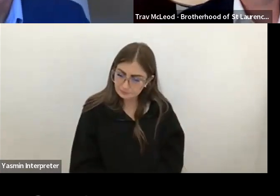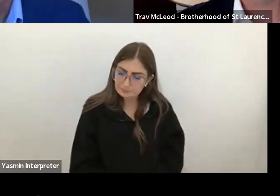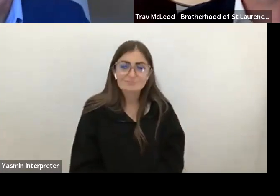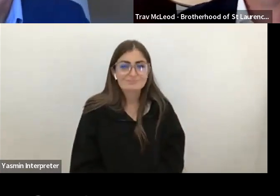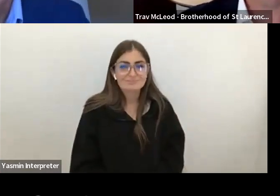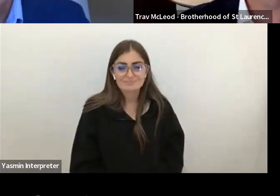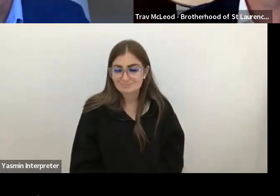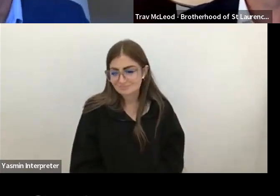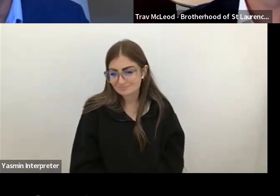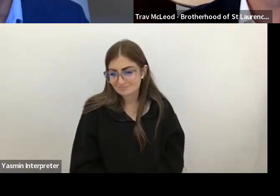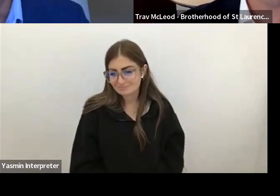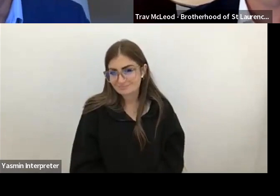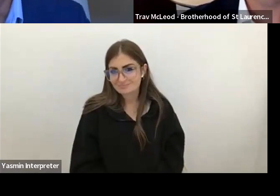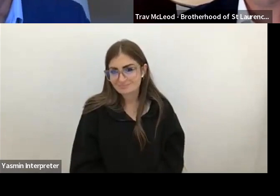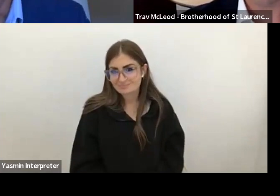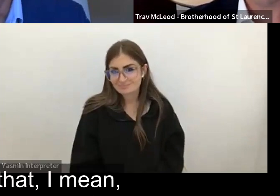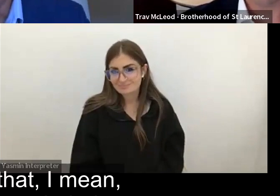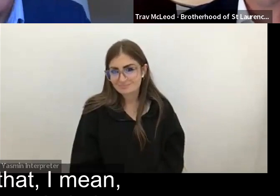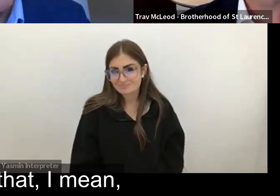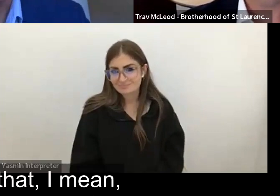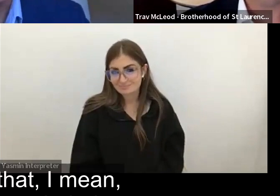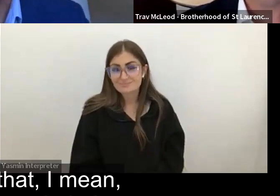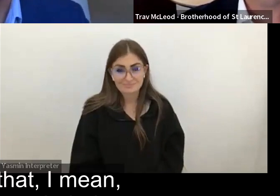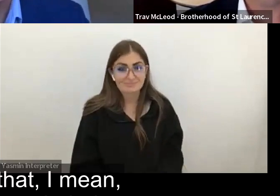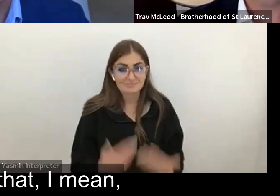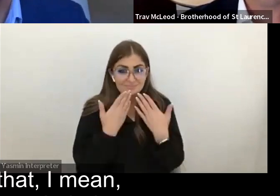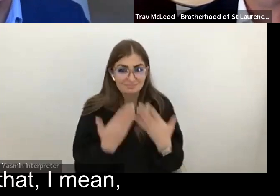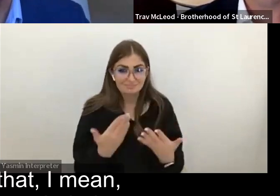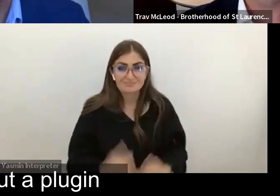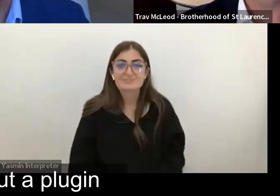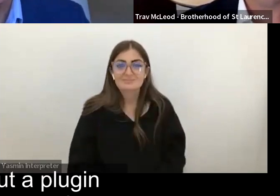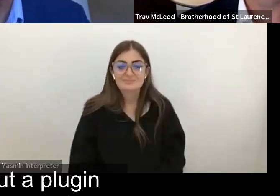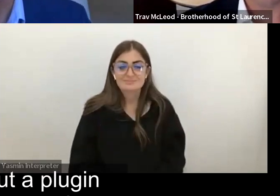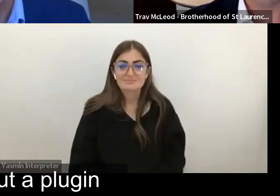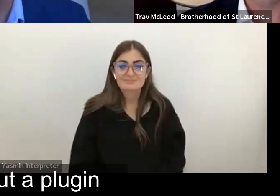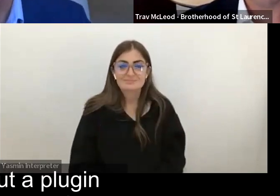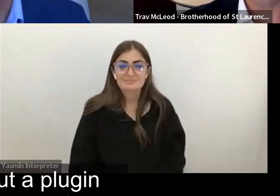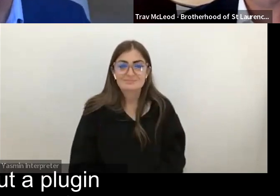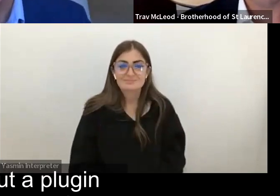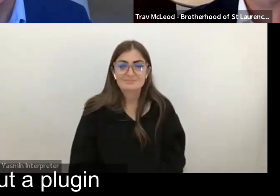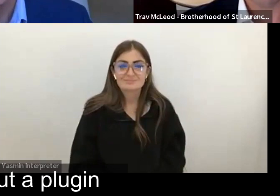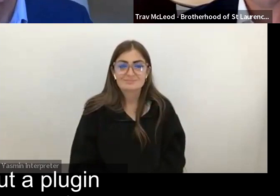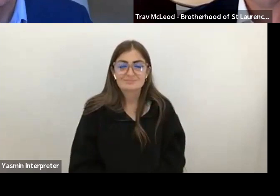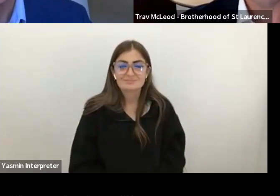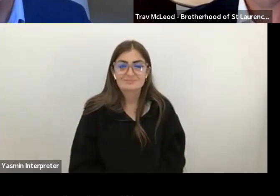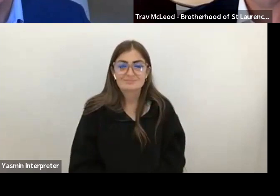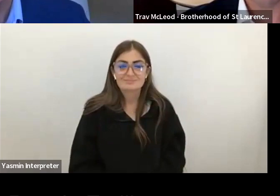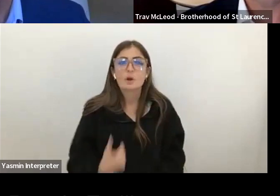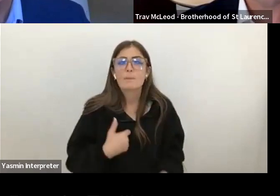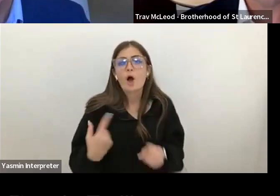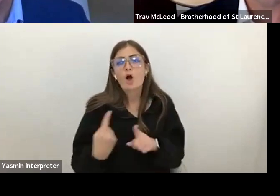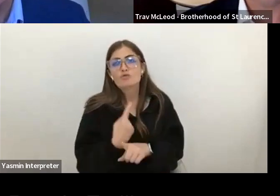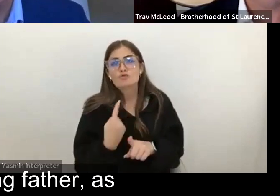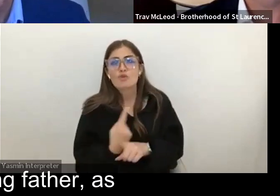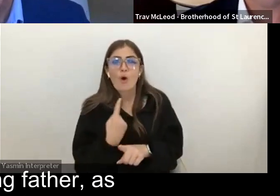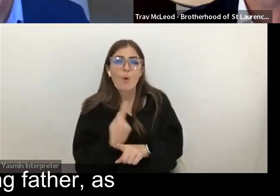Yeah, thanks, Gretchen. And just on that, I mean, I always remind, I should put a plug in for my role as, you know, ambassador for